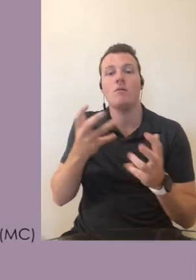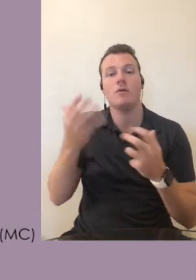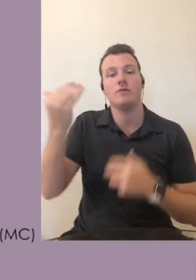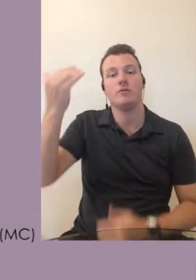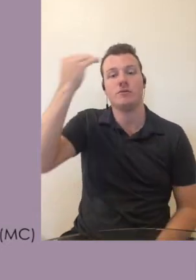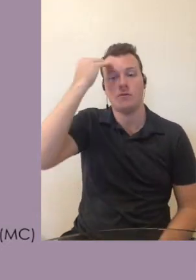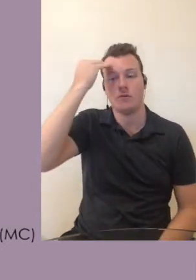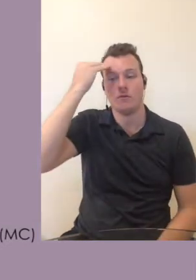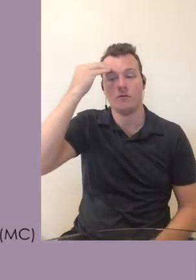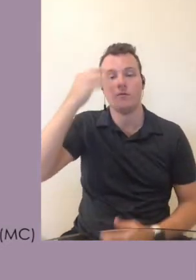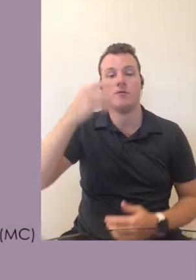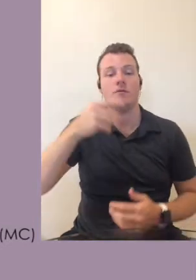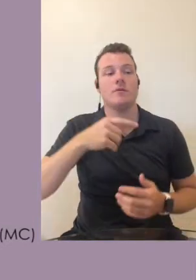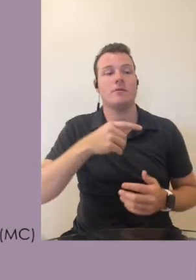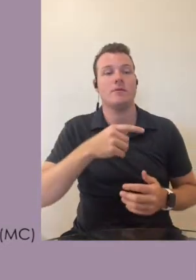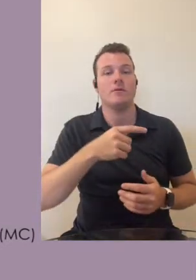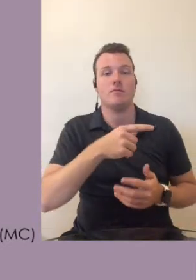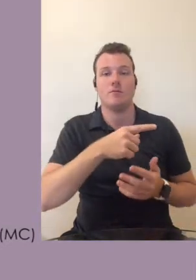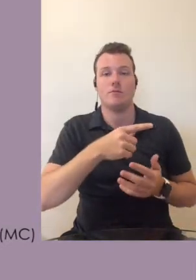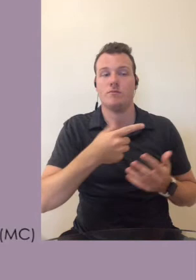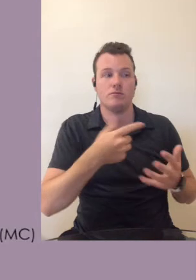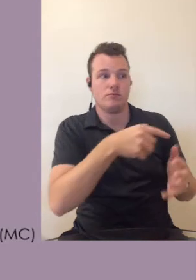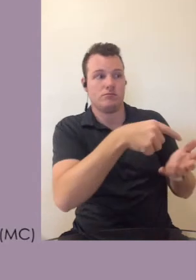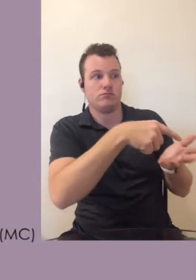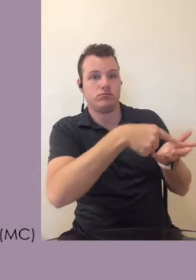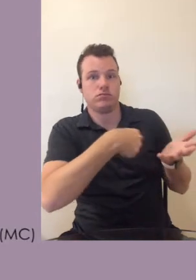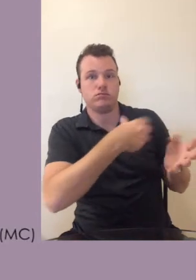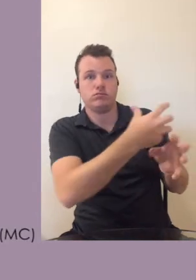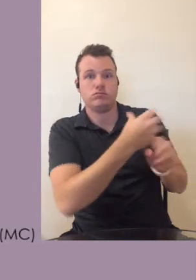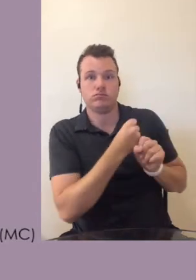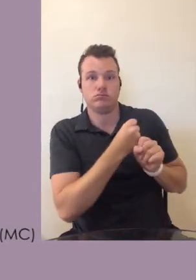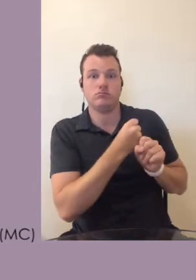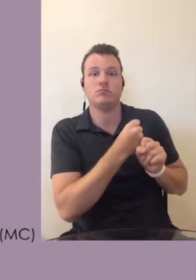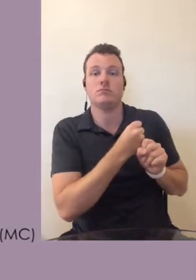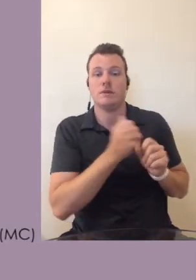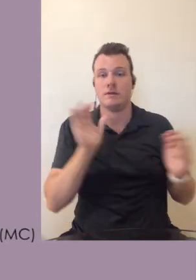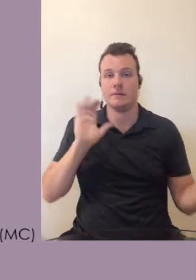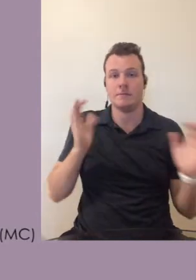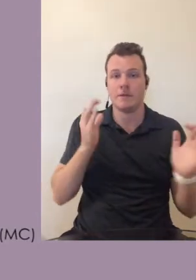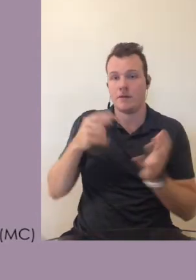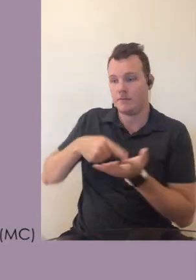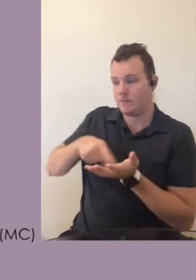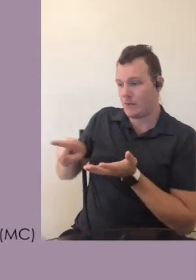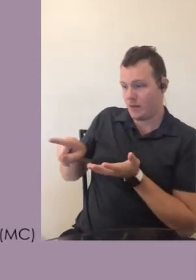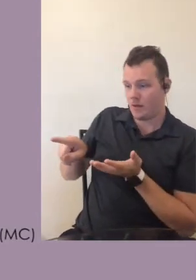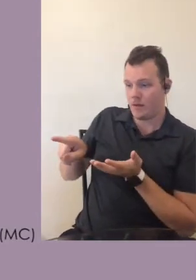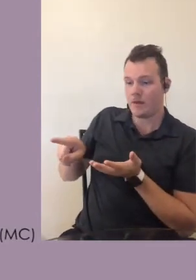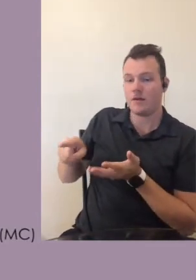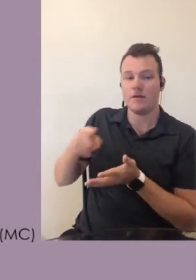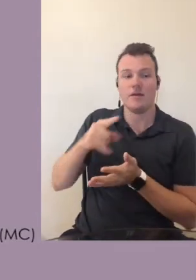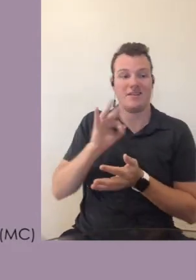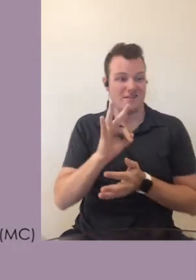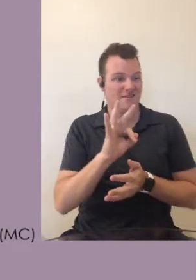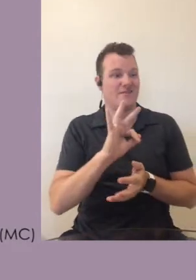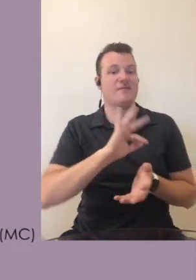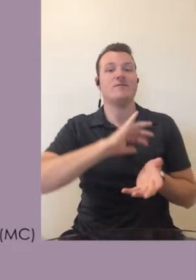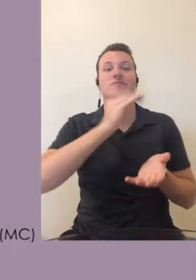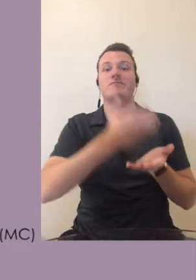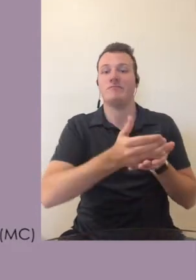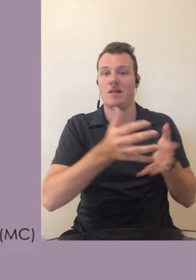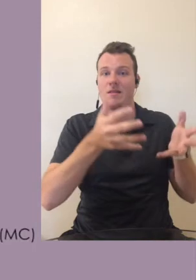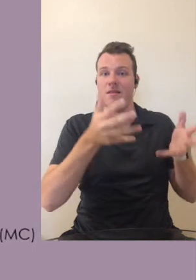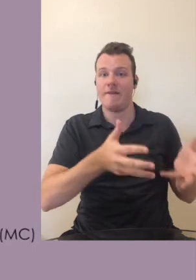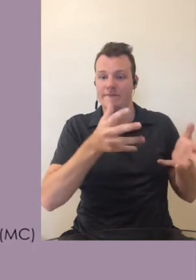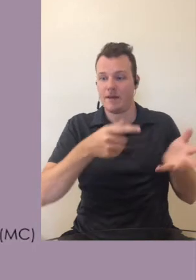difference between what you receive in a practice versus what you pay out, which results in the profit.